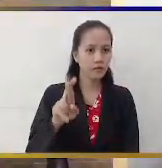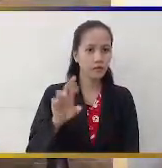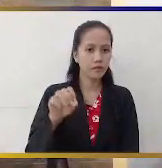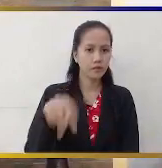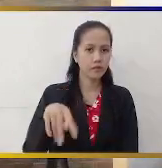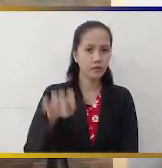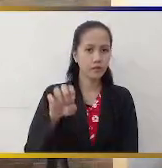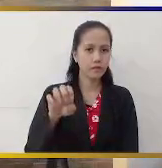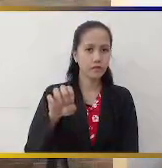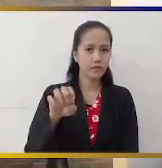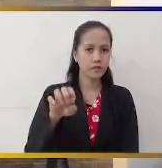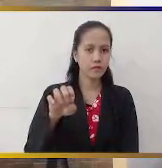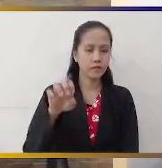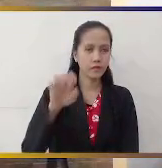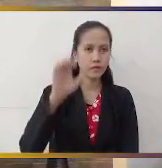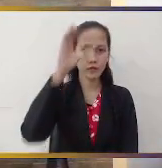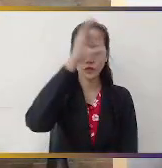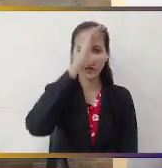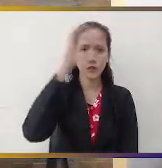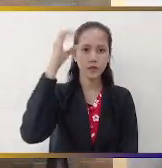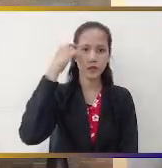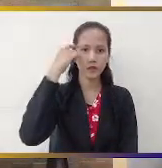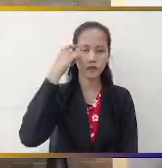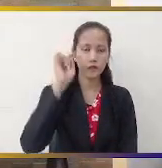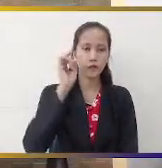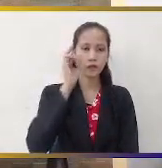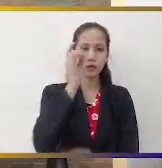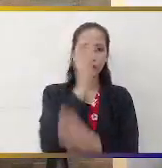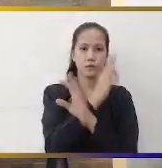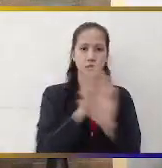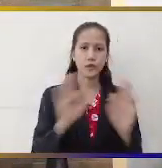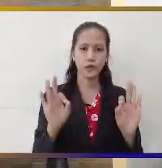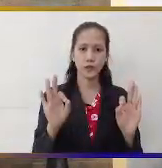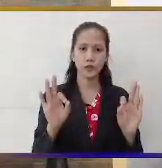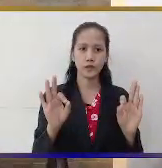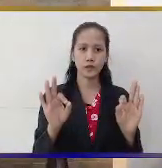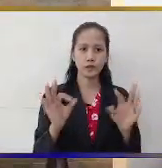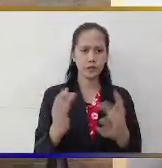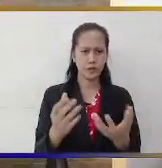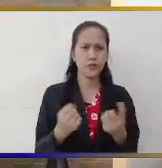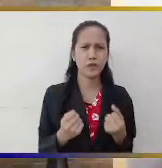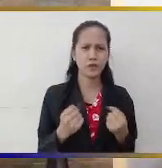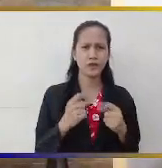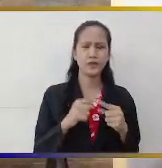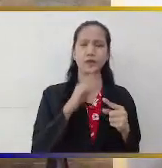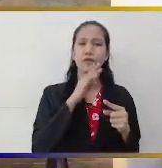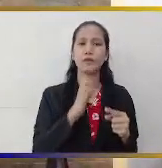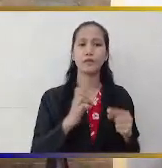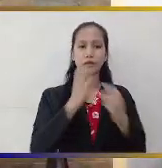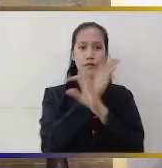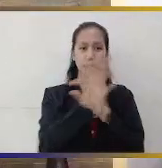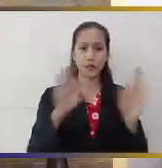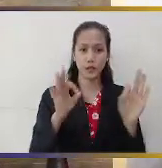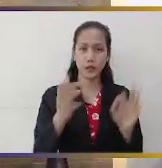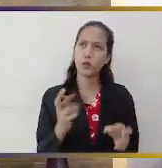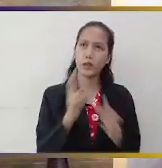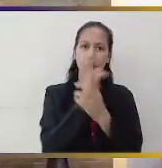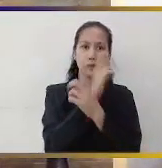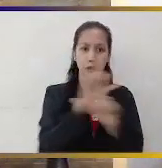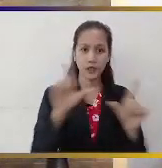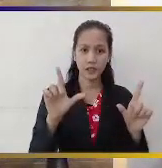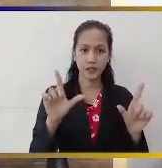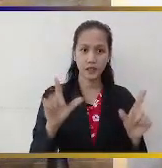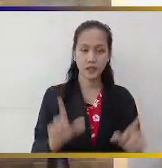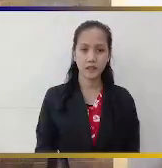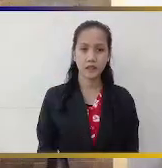religious freedom. They wanted Libra. They wanted to be free. They wanted liberty.